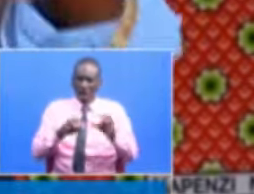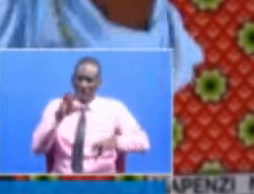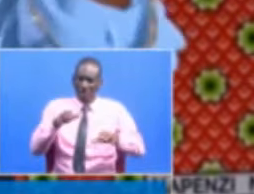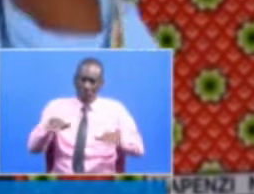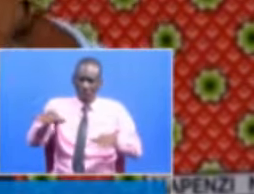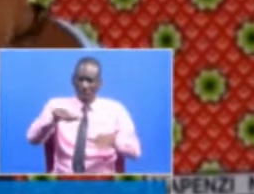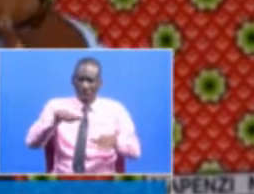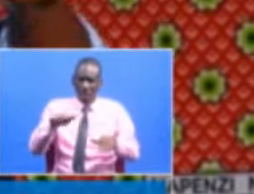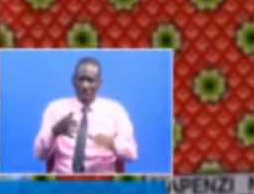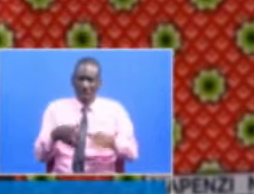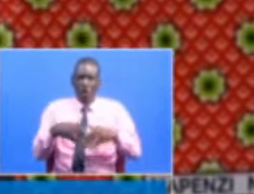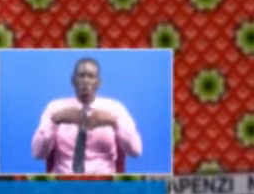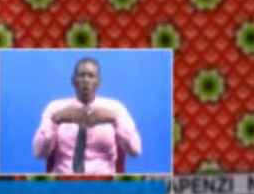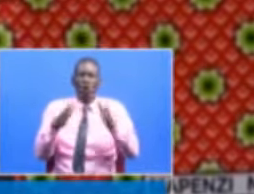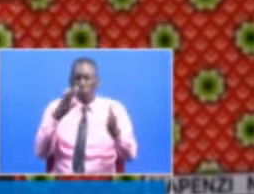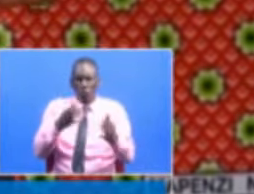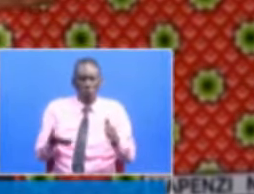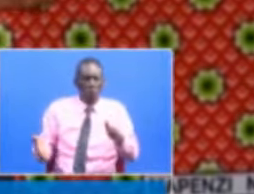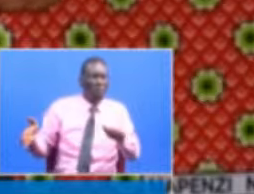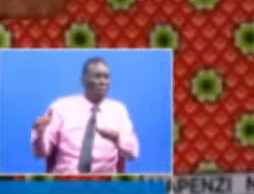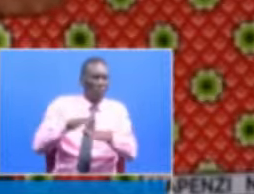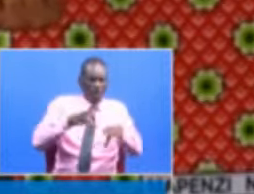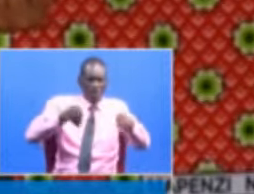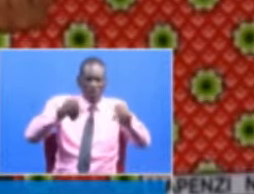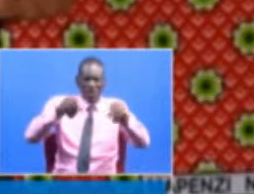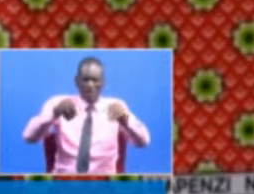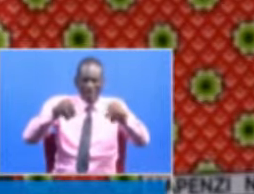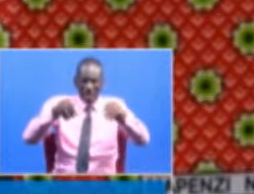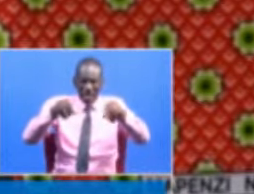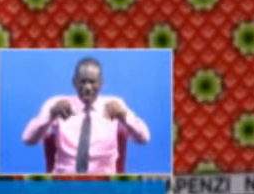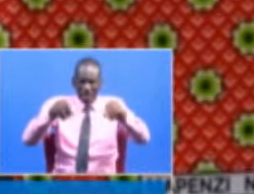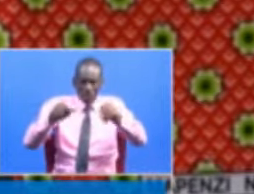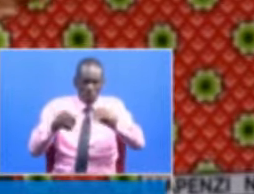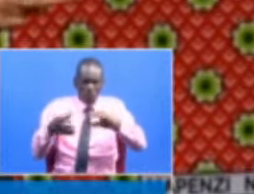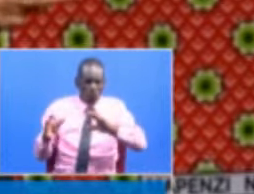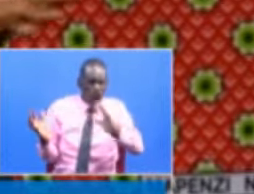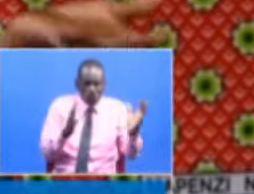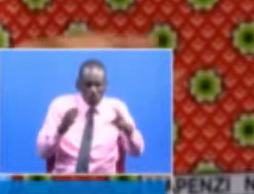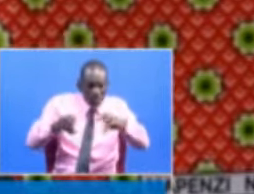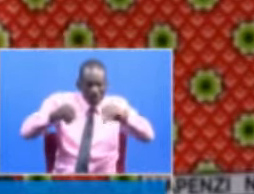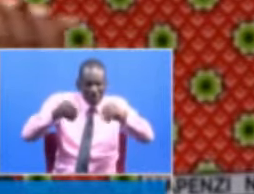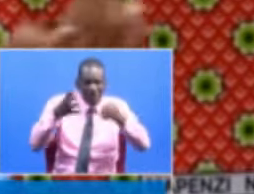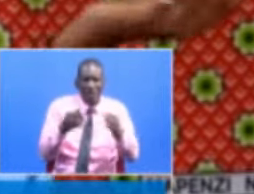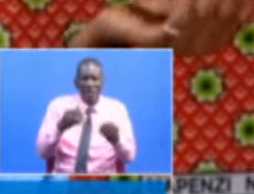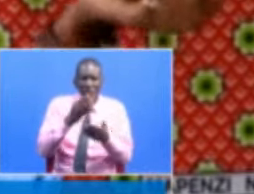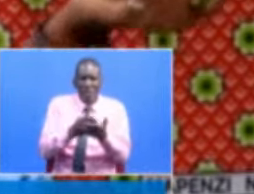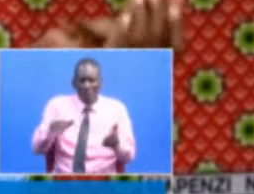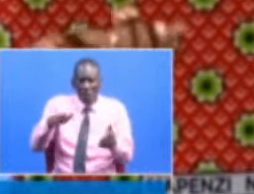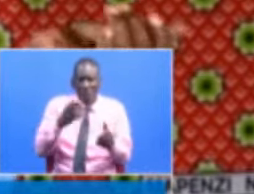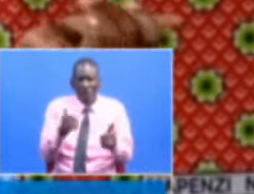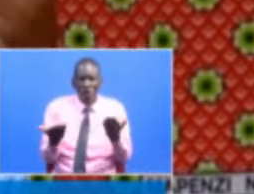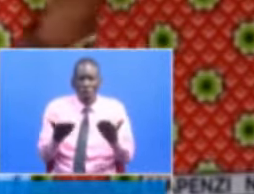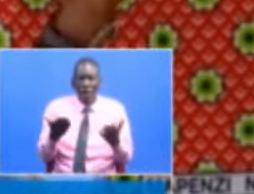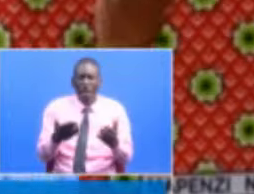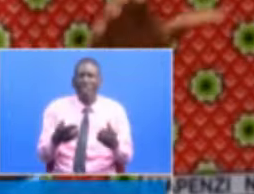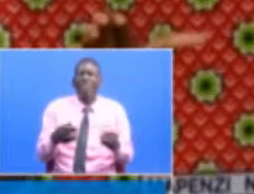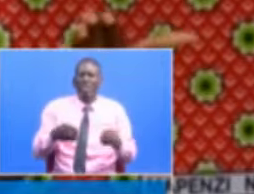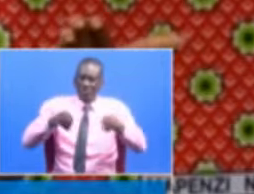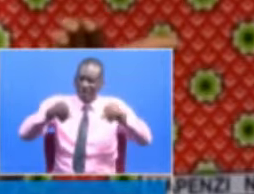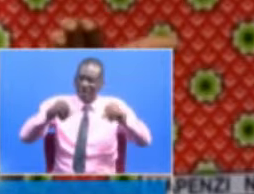buried by the sand. And the sand was so fine, very fine. In such areas where the sand is already almost desert sand, how